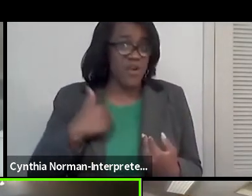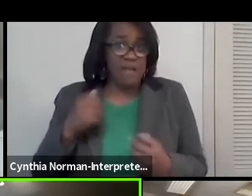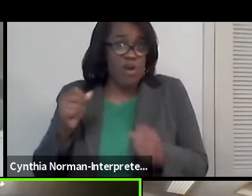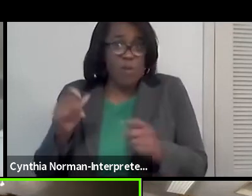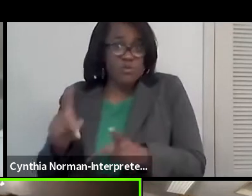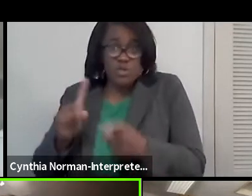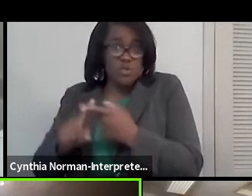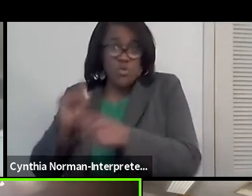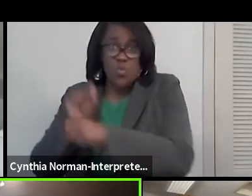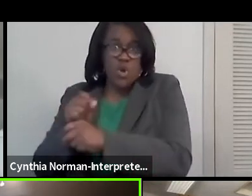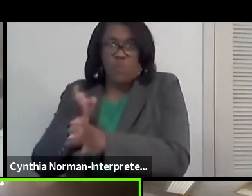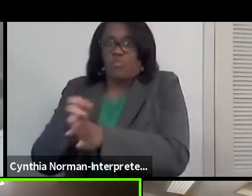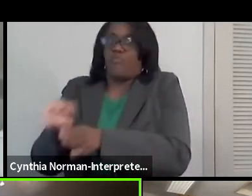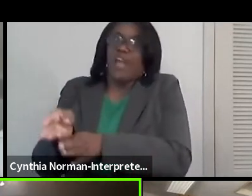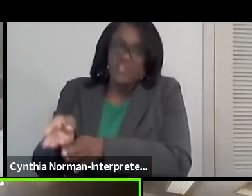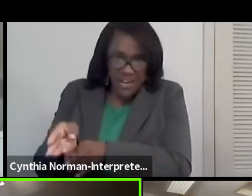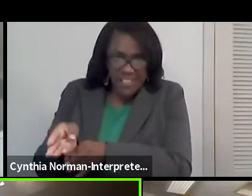work professionally.